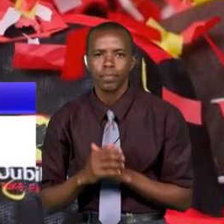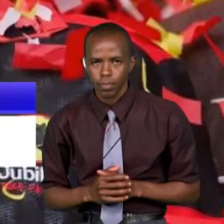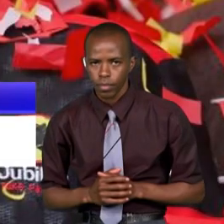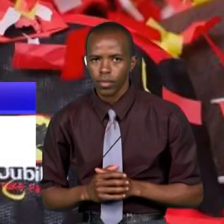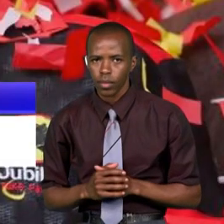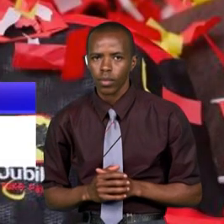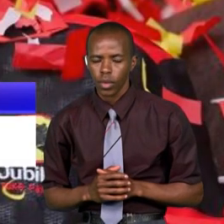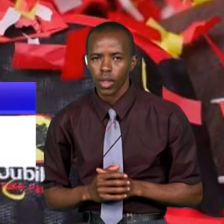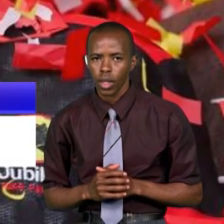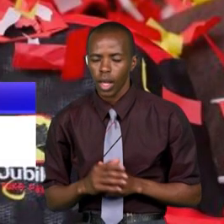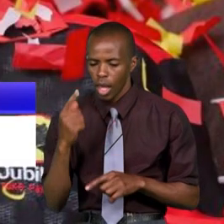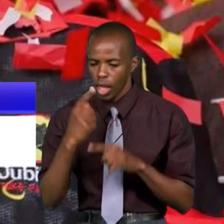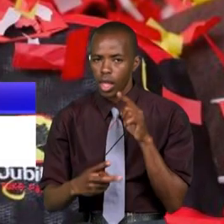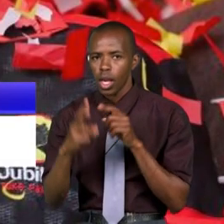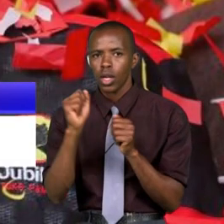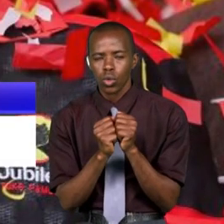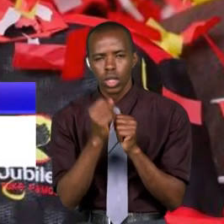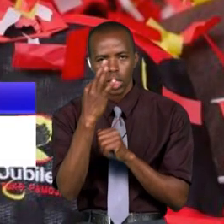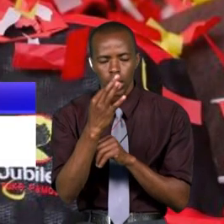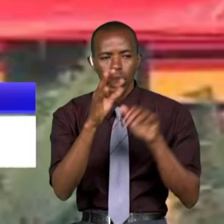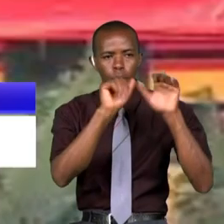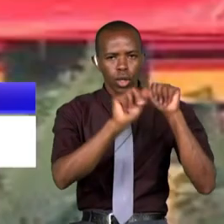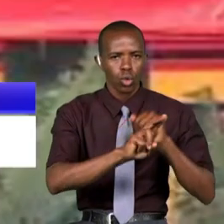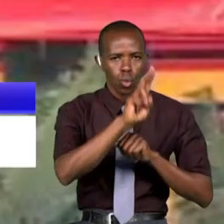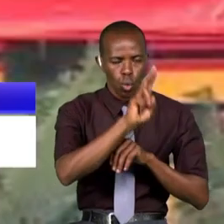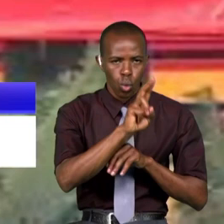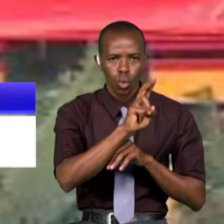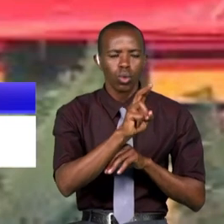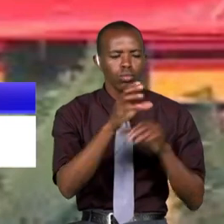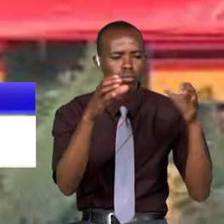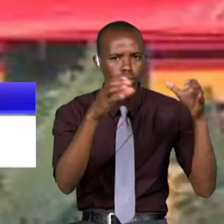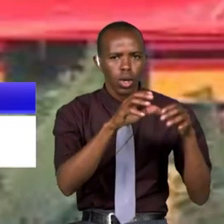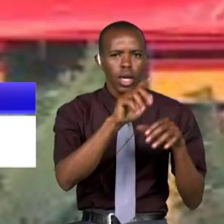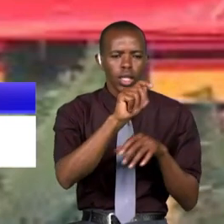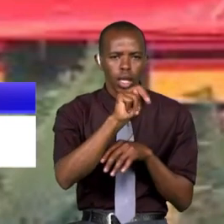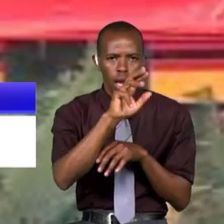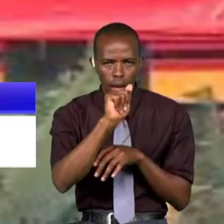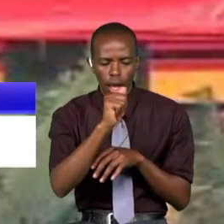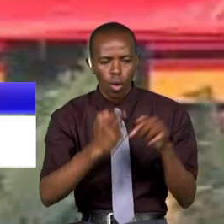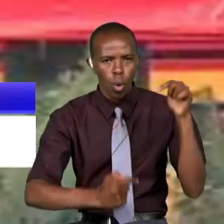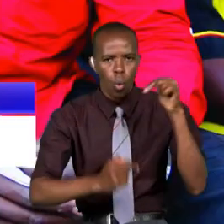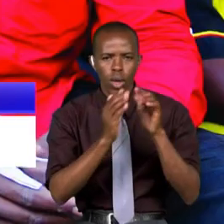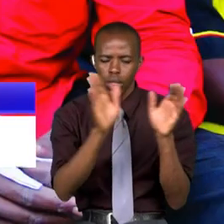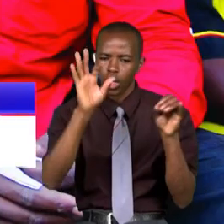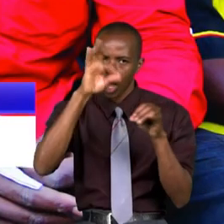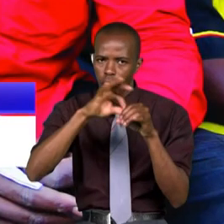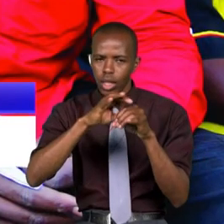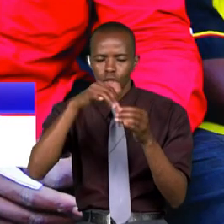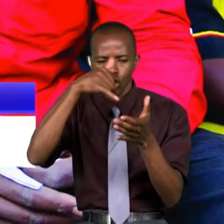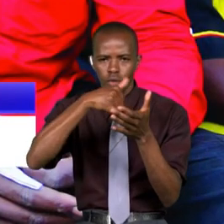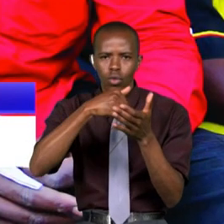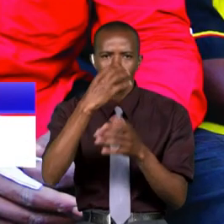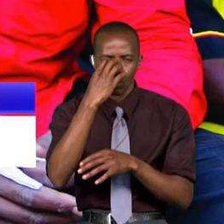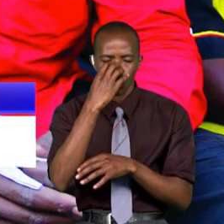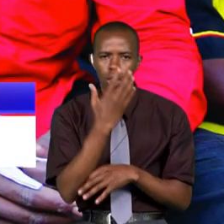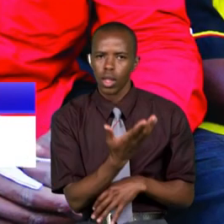Fast forward, in 2013, President Uhuru's then political party, TNA, won the general elections with Deputy President